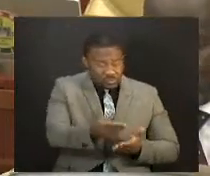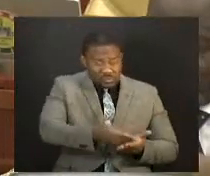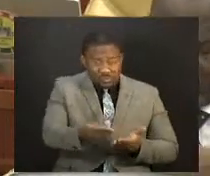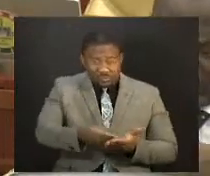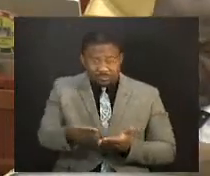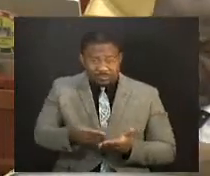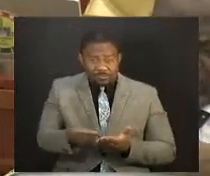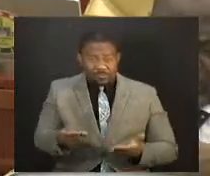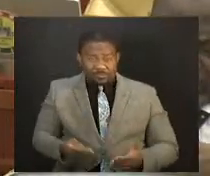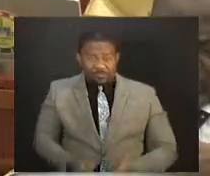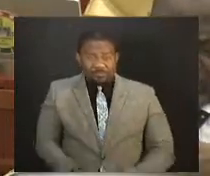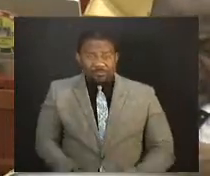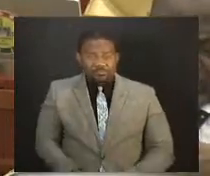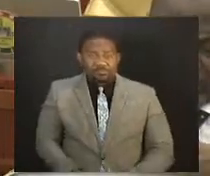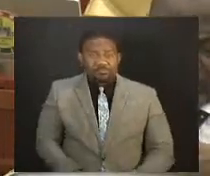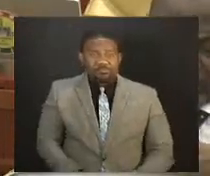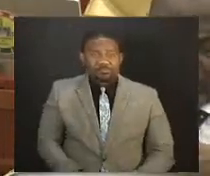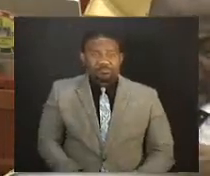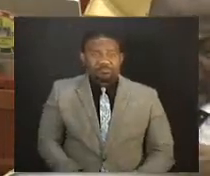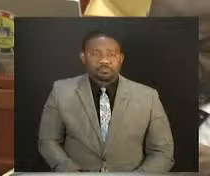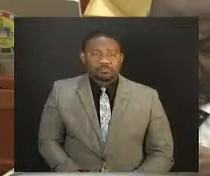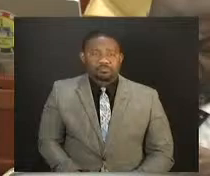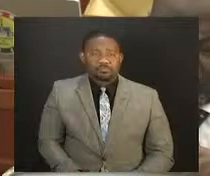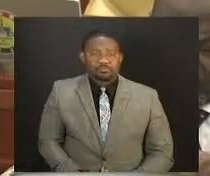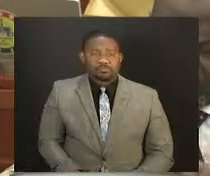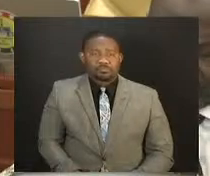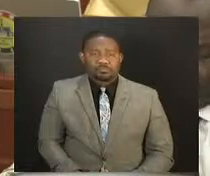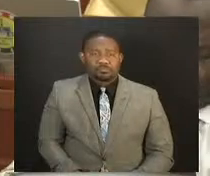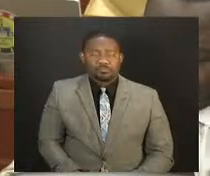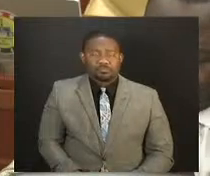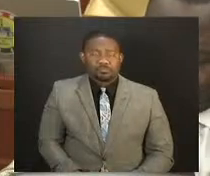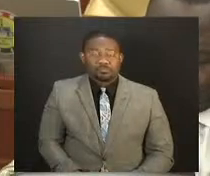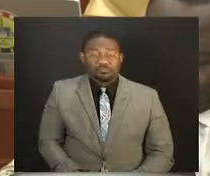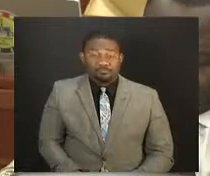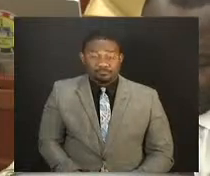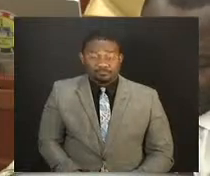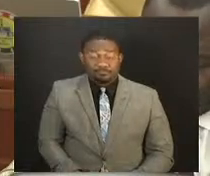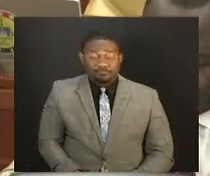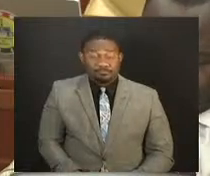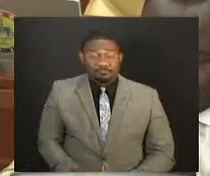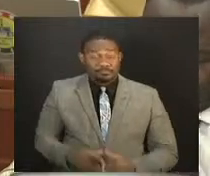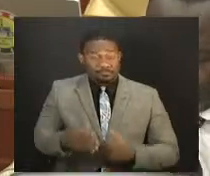But Chairman, can they tell us